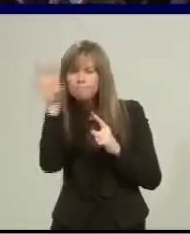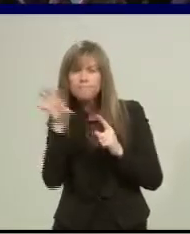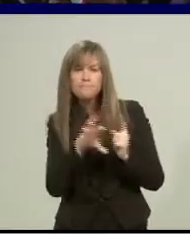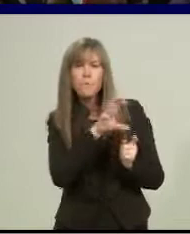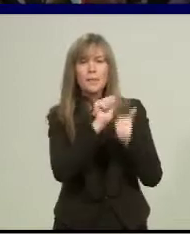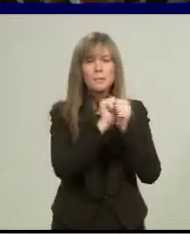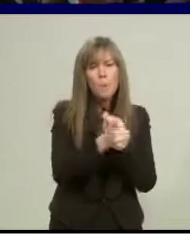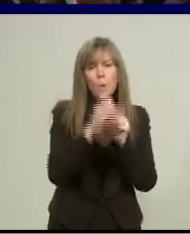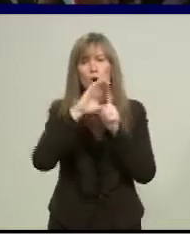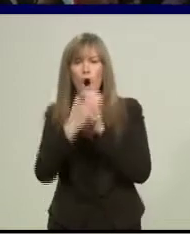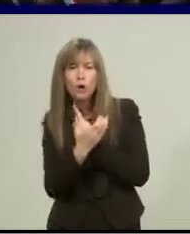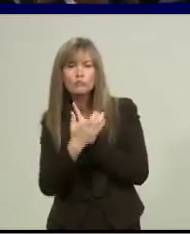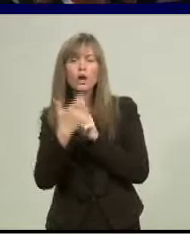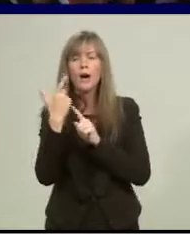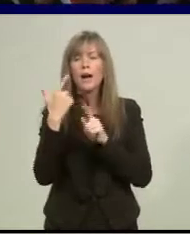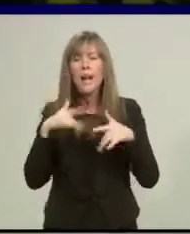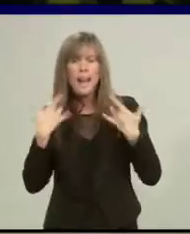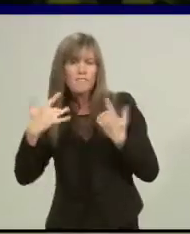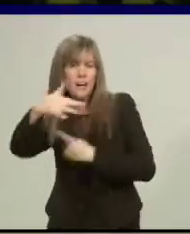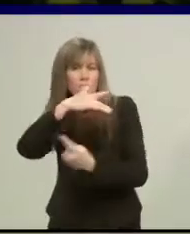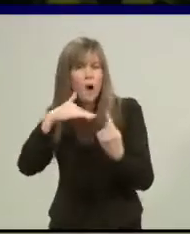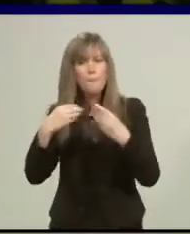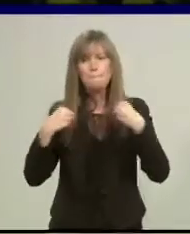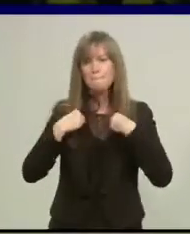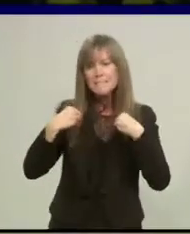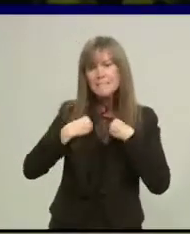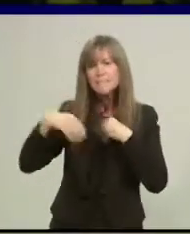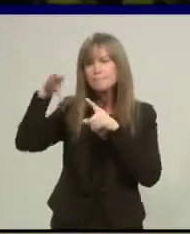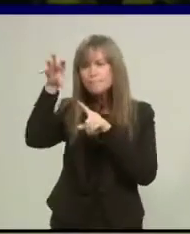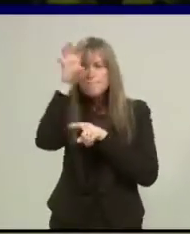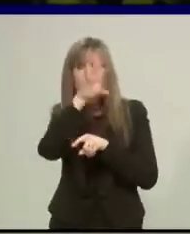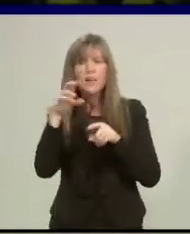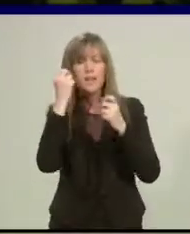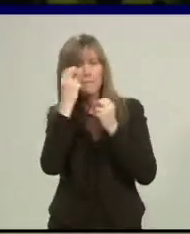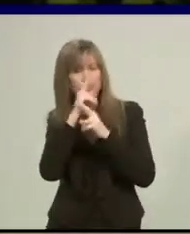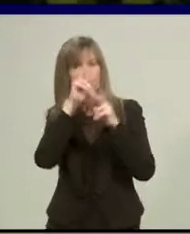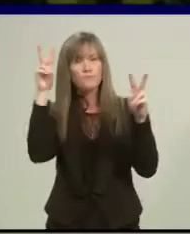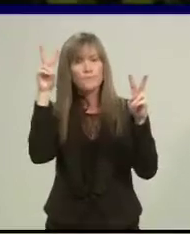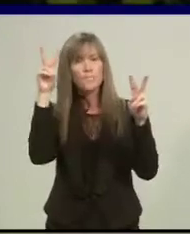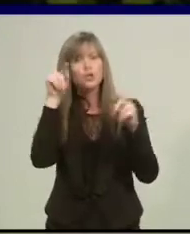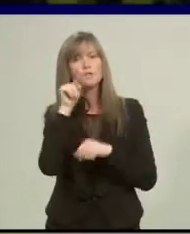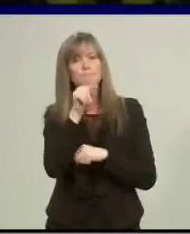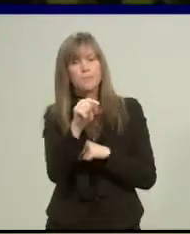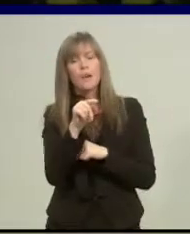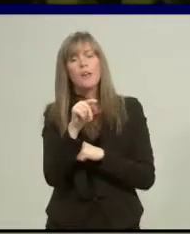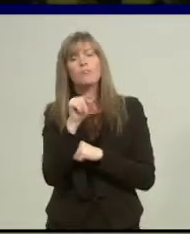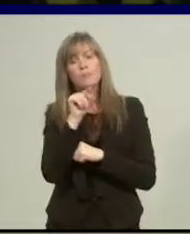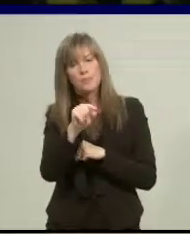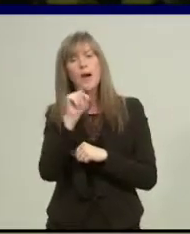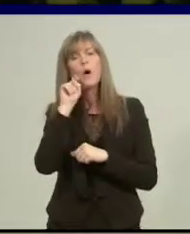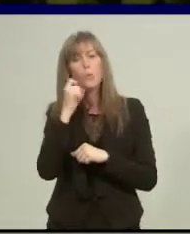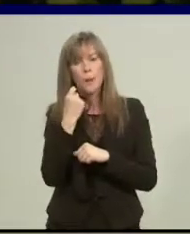to culture, right through to a living environment, a business environment, and a vision for what will undoubtedly be